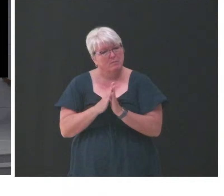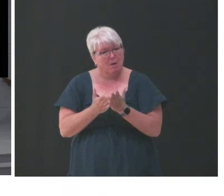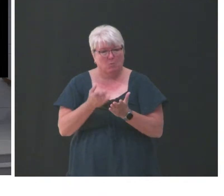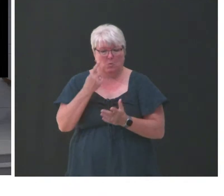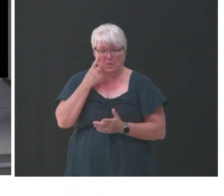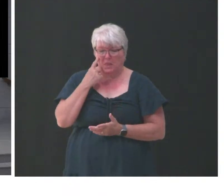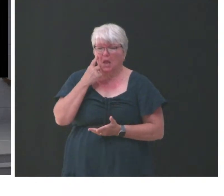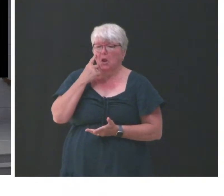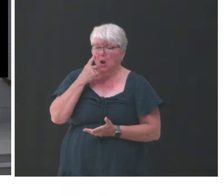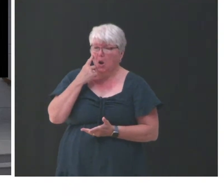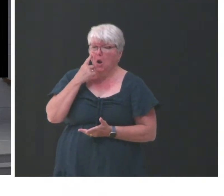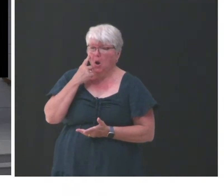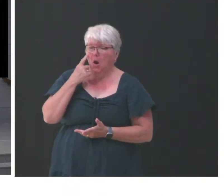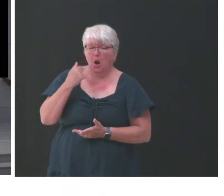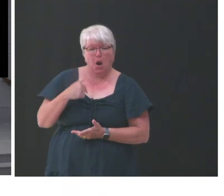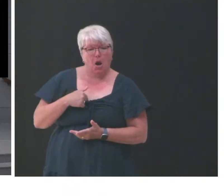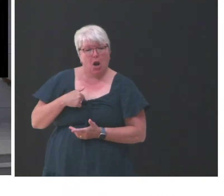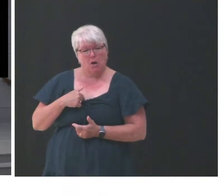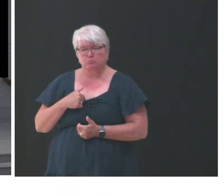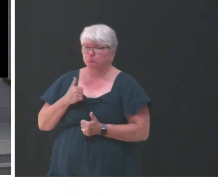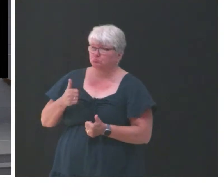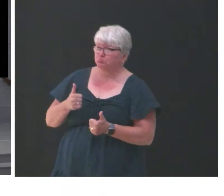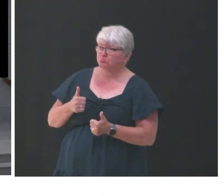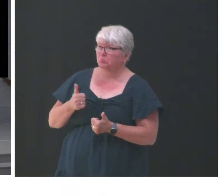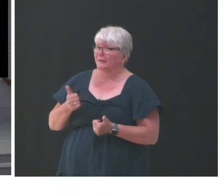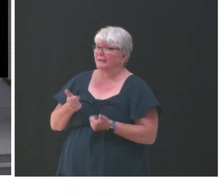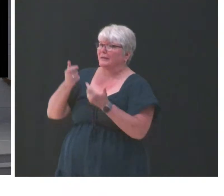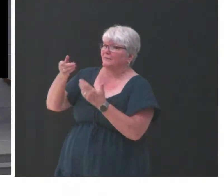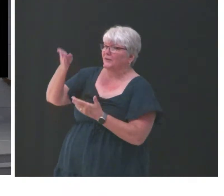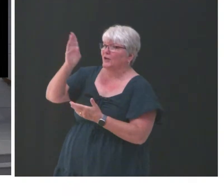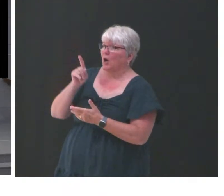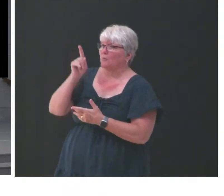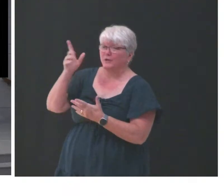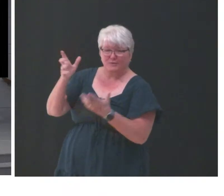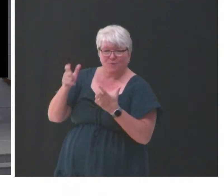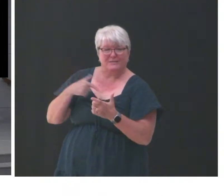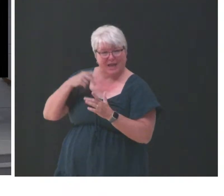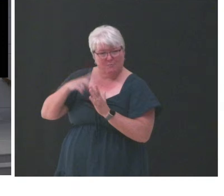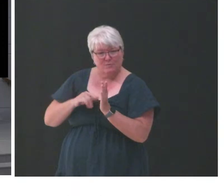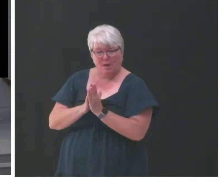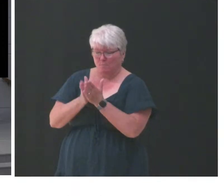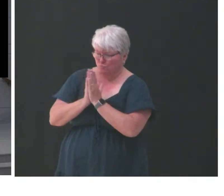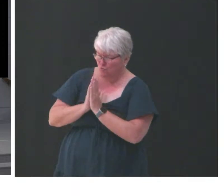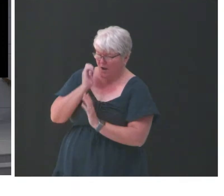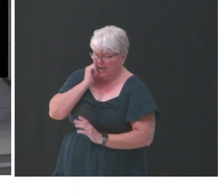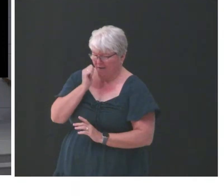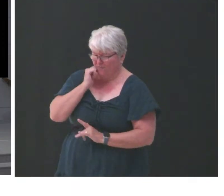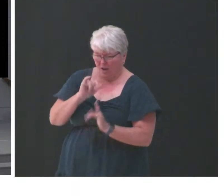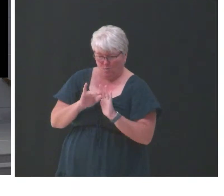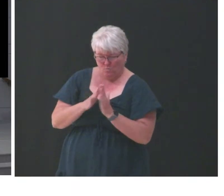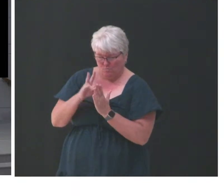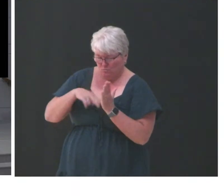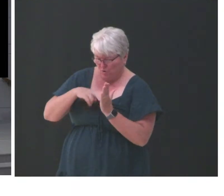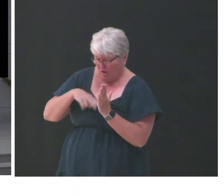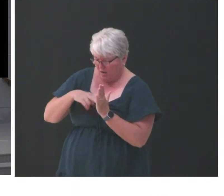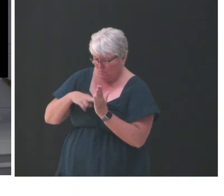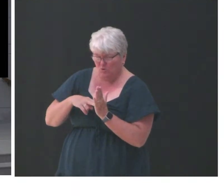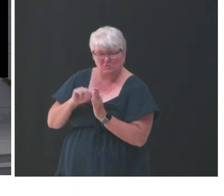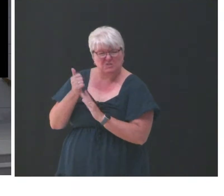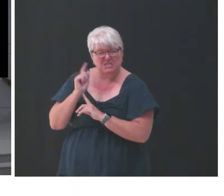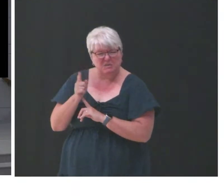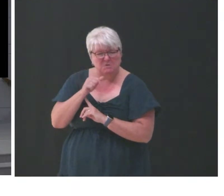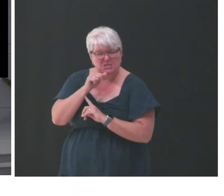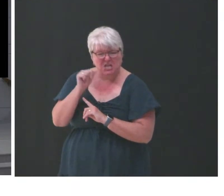oh, I am really giving God what he deserves now. I am praying every day. I am reading my Bible 10